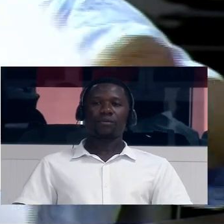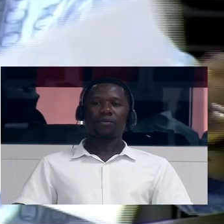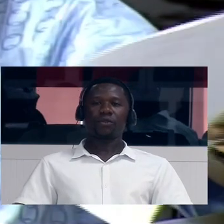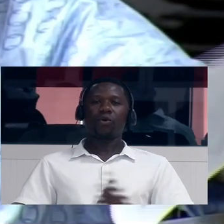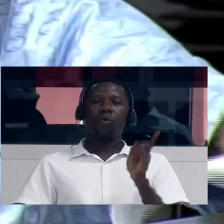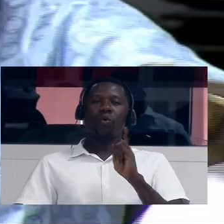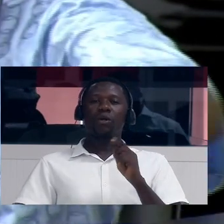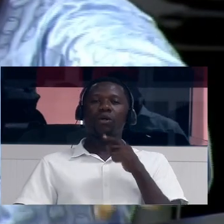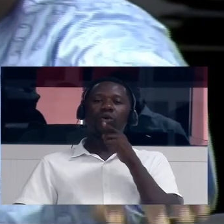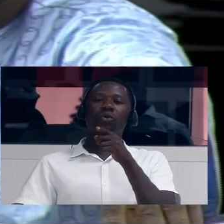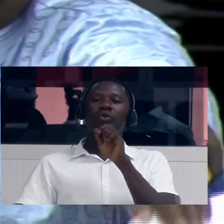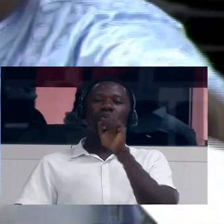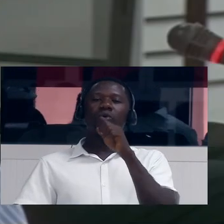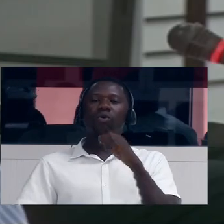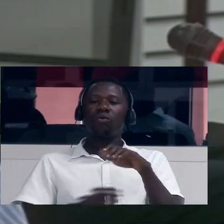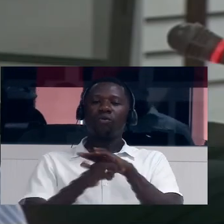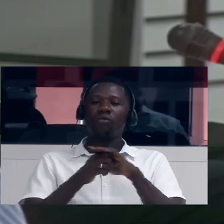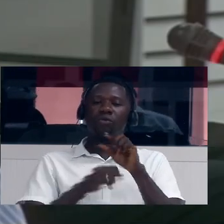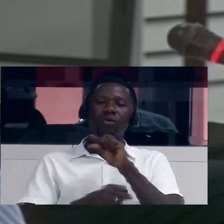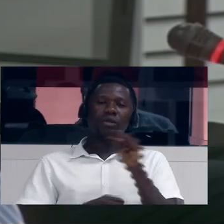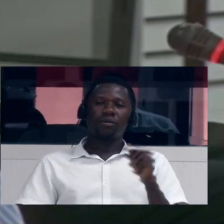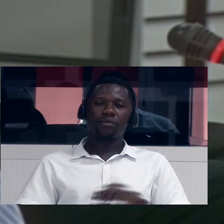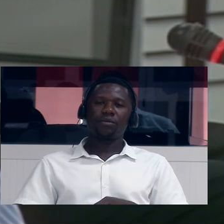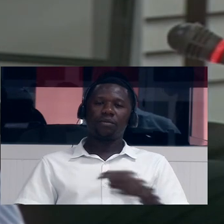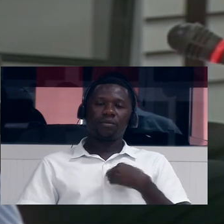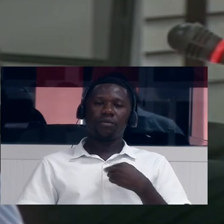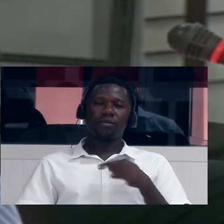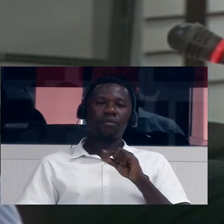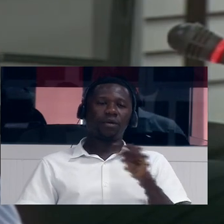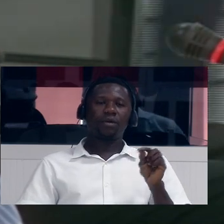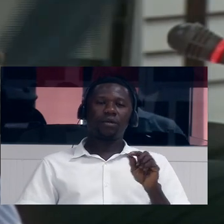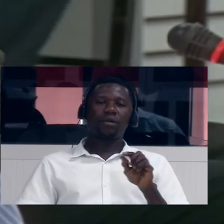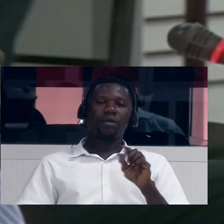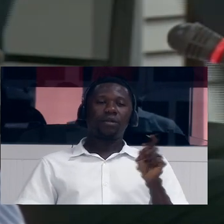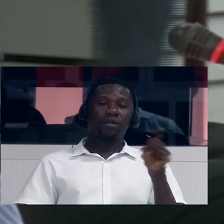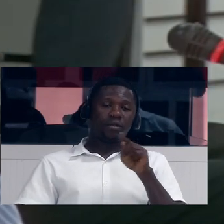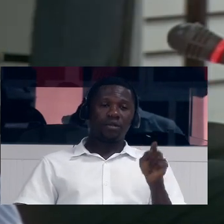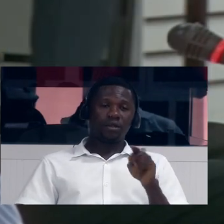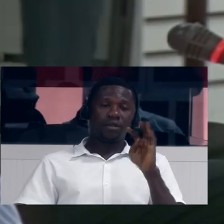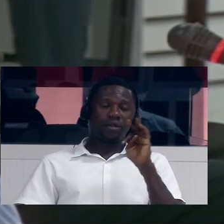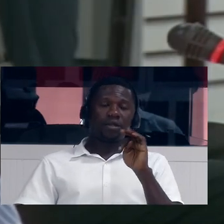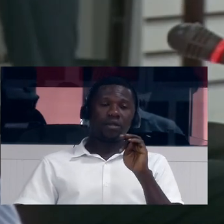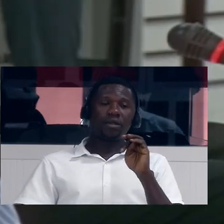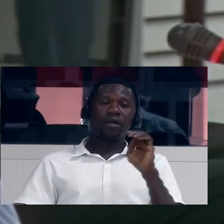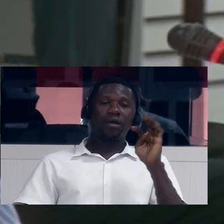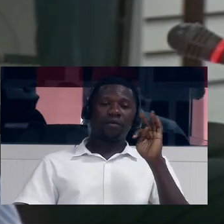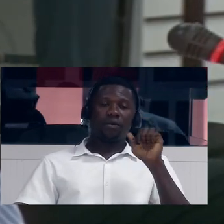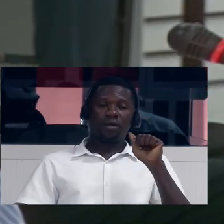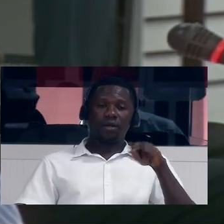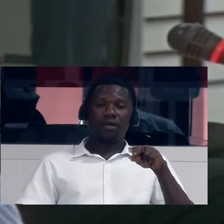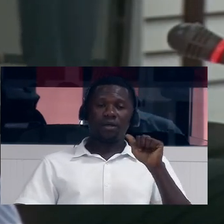What are your full names? My name is Zephaniah Beresford